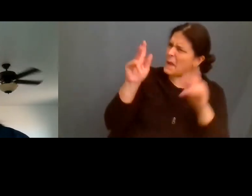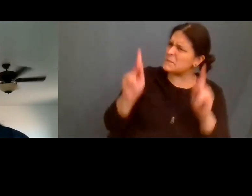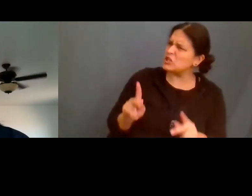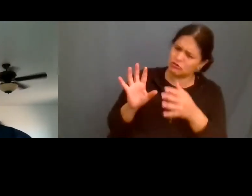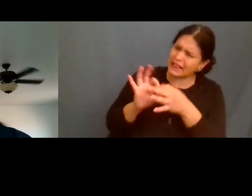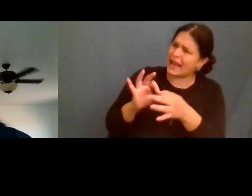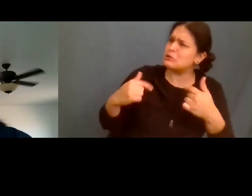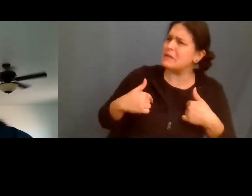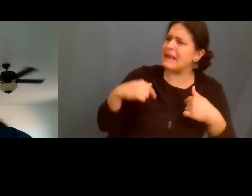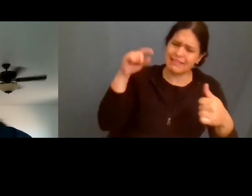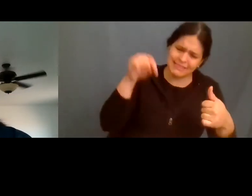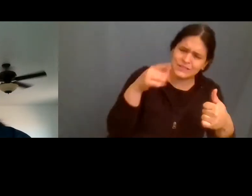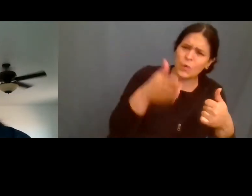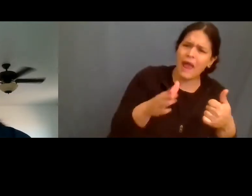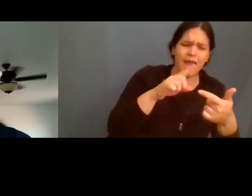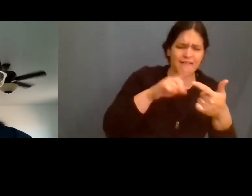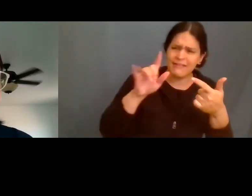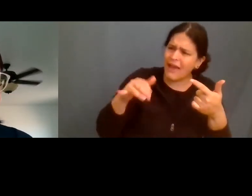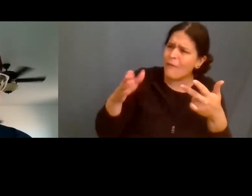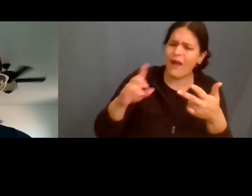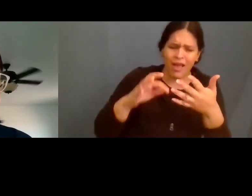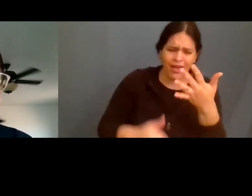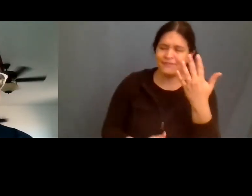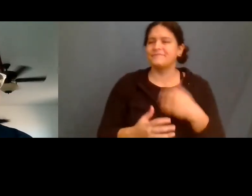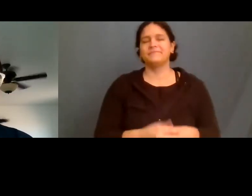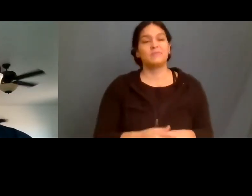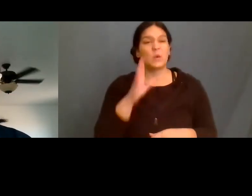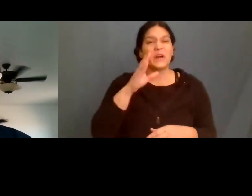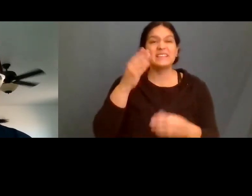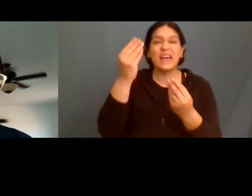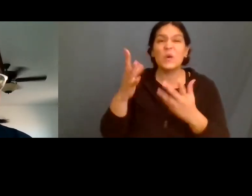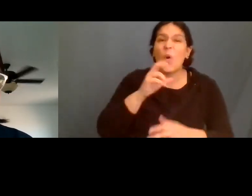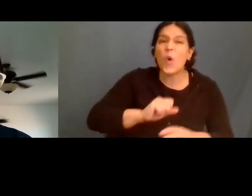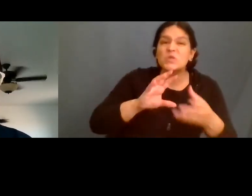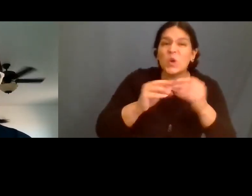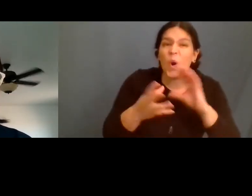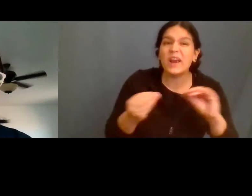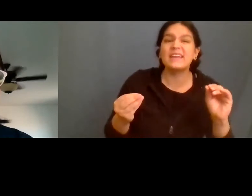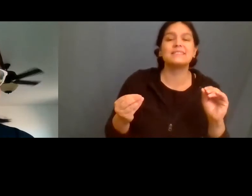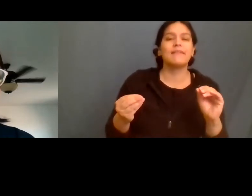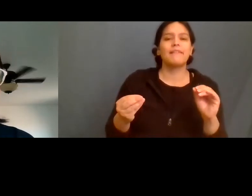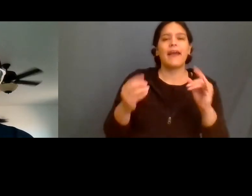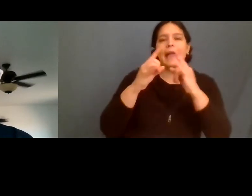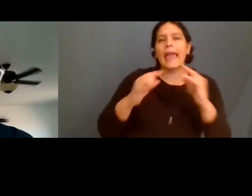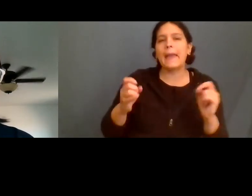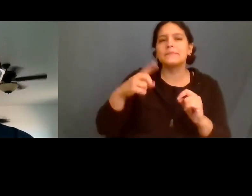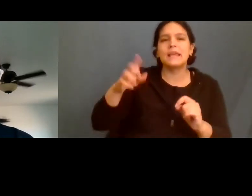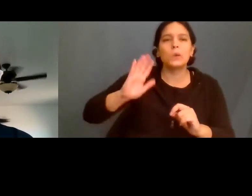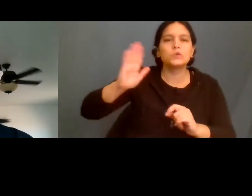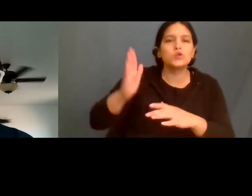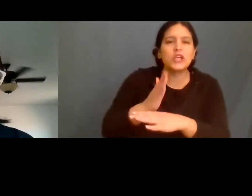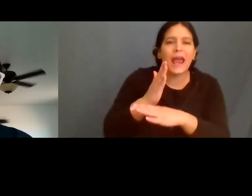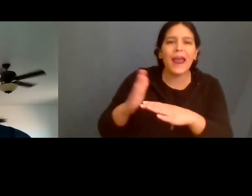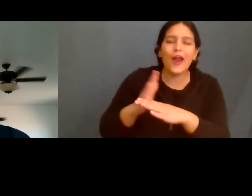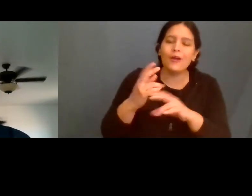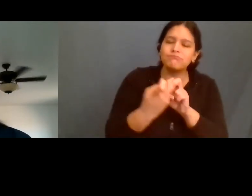this way," and then they'll tell you old stories about winter camps that they used to share, or where they used to